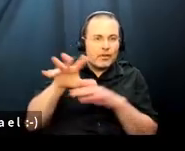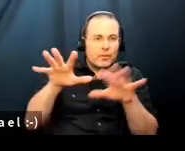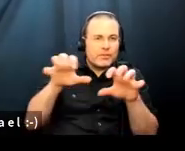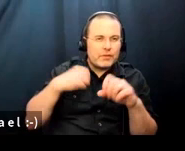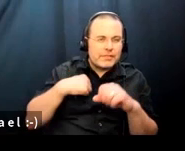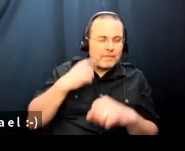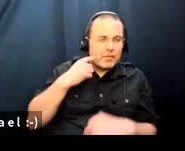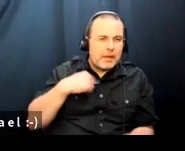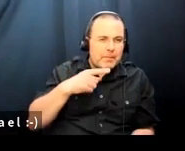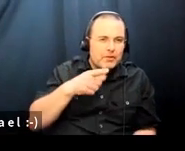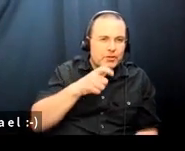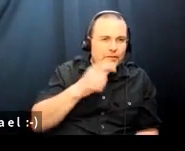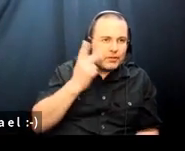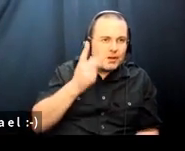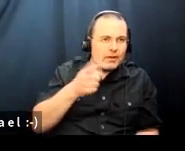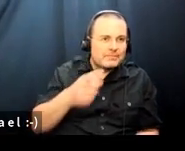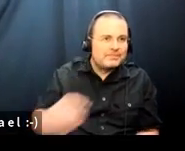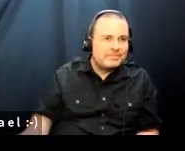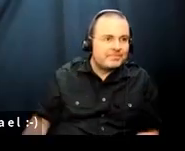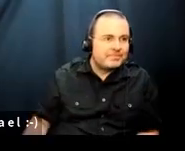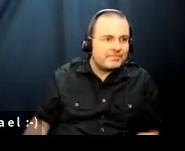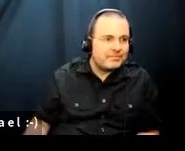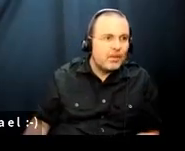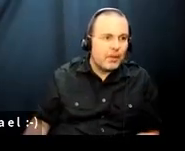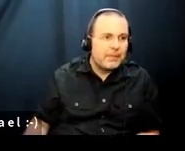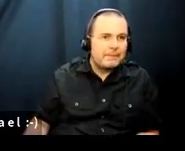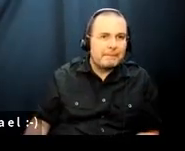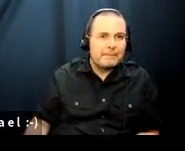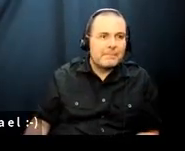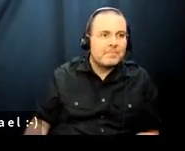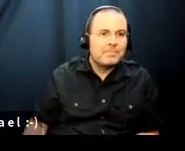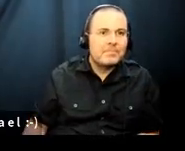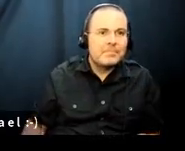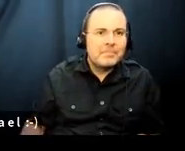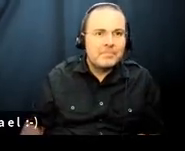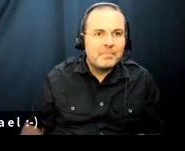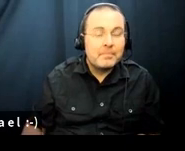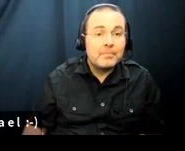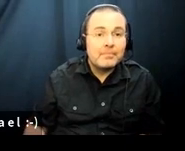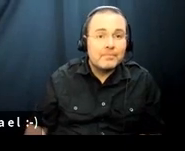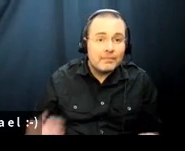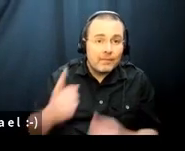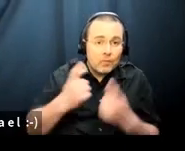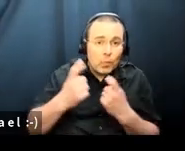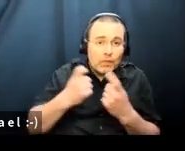The video was freezing up for me. I'm not sure if you saw. Yeah, it was freezing up for Okay. me too.